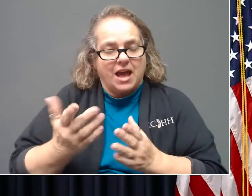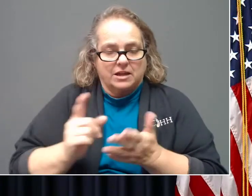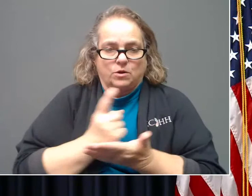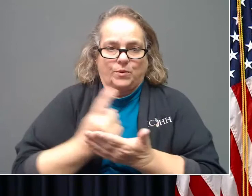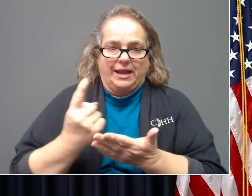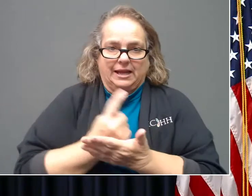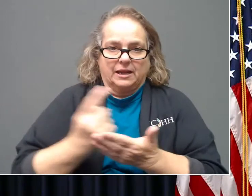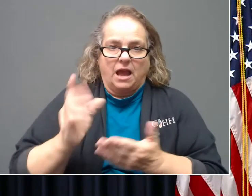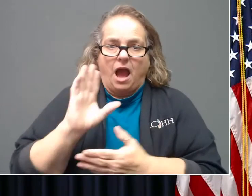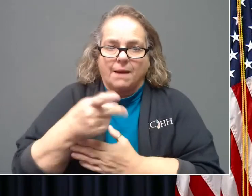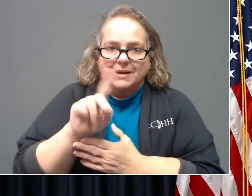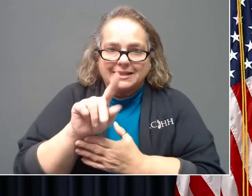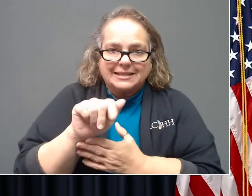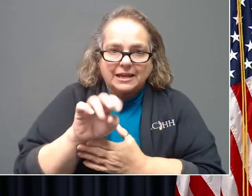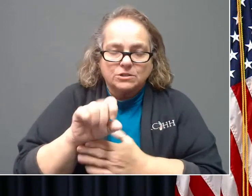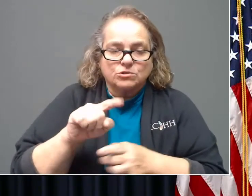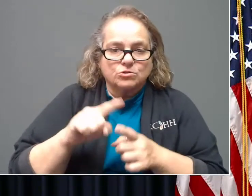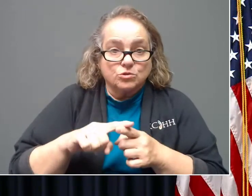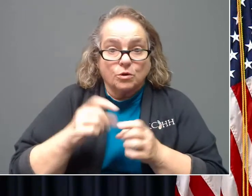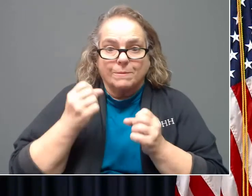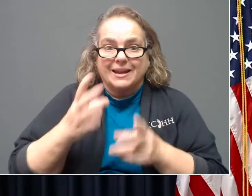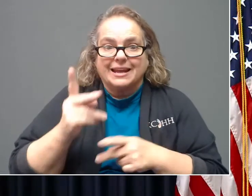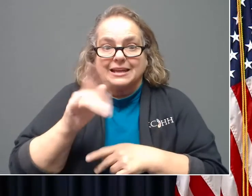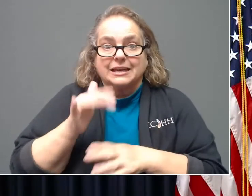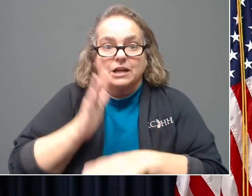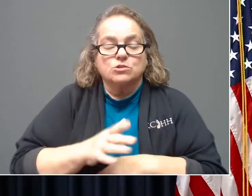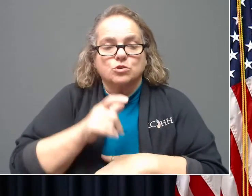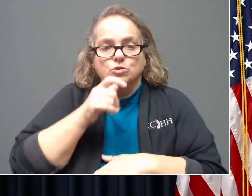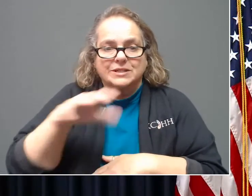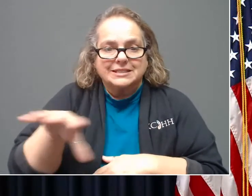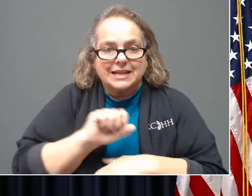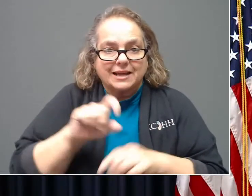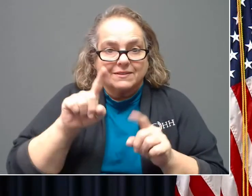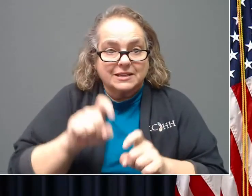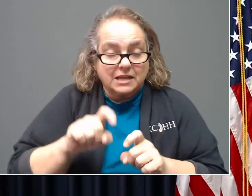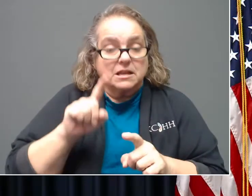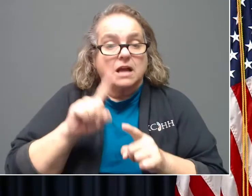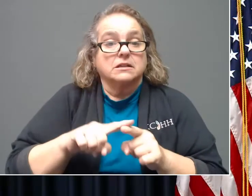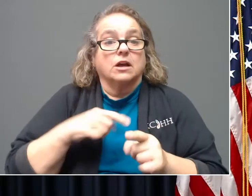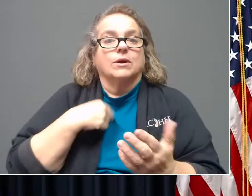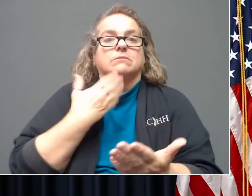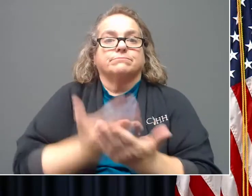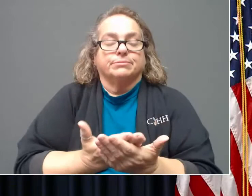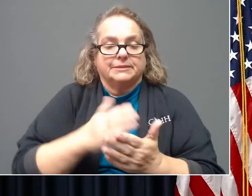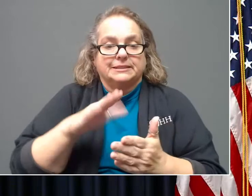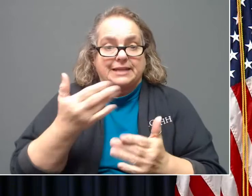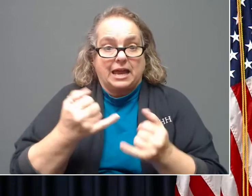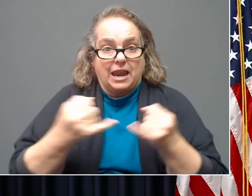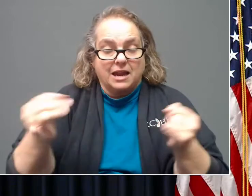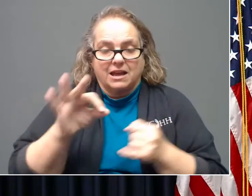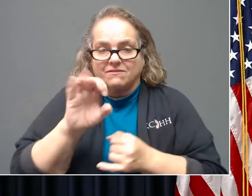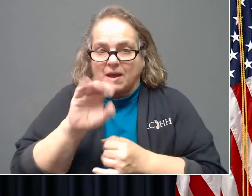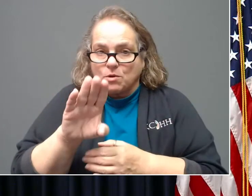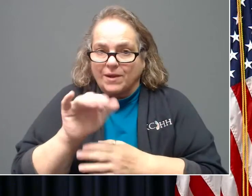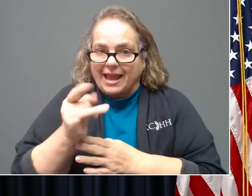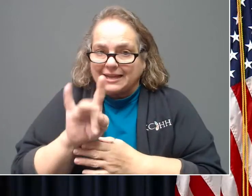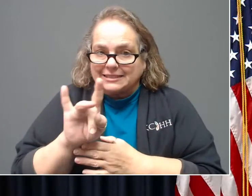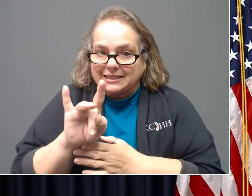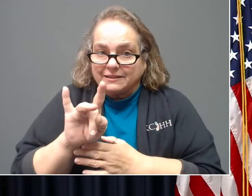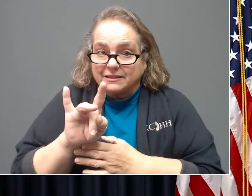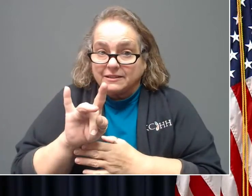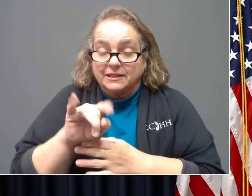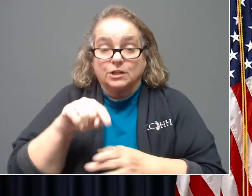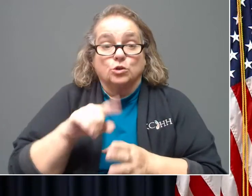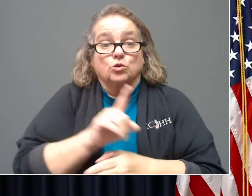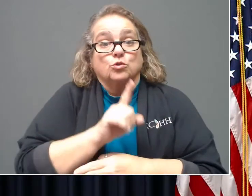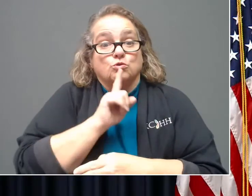number of Kentuckians who have taken the test until we reach the deadline of February 18th. In true Team Kentucky spirit,